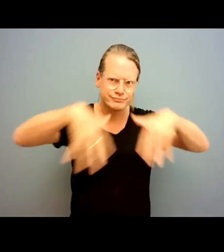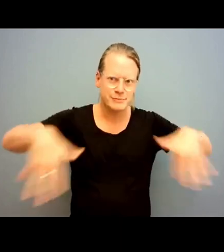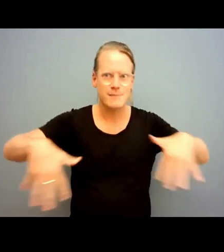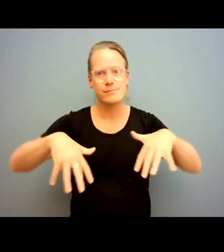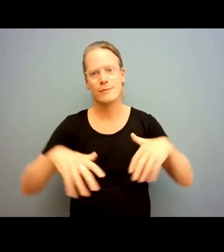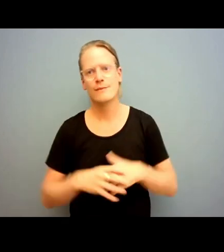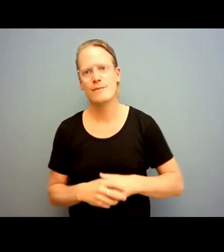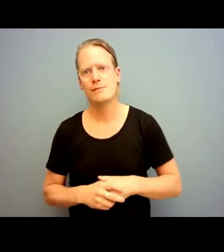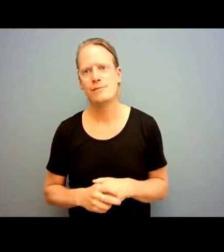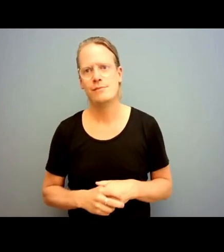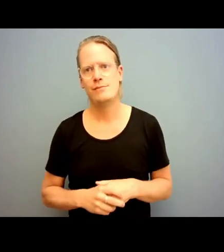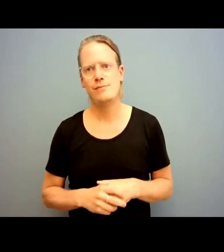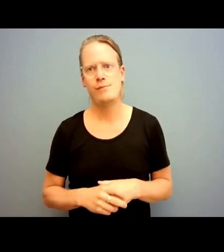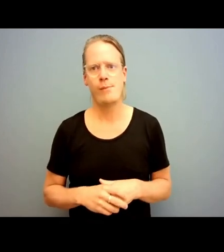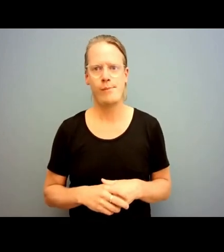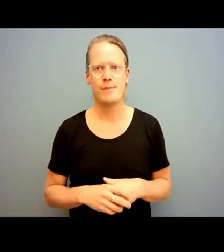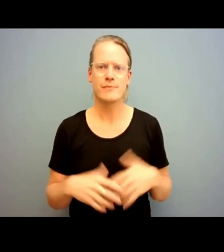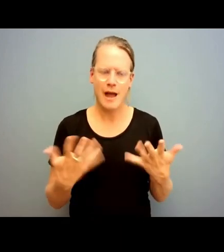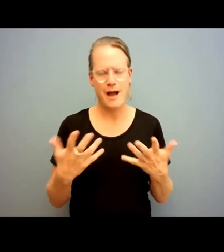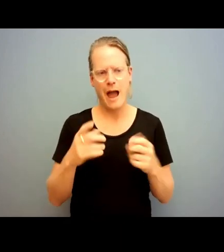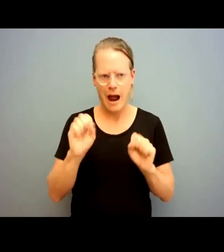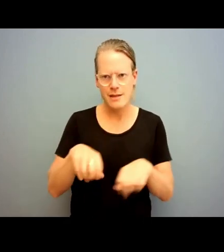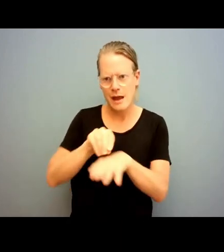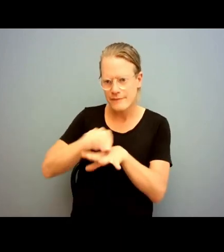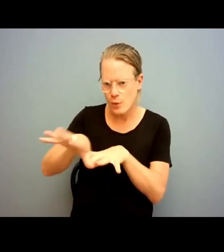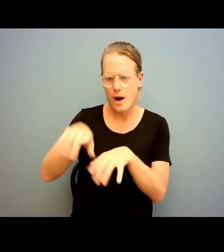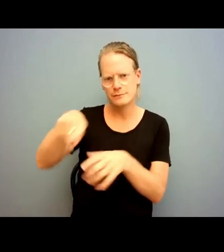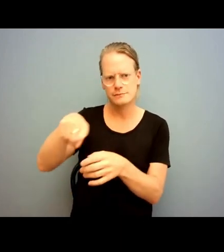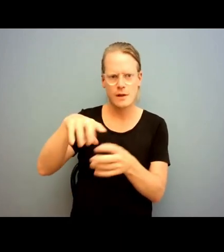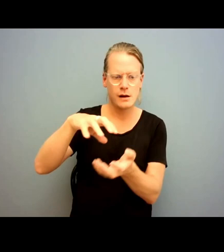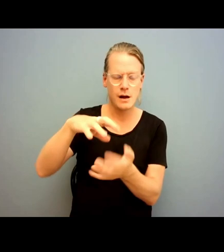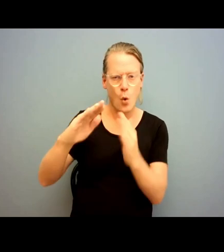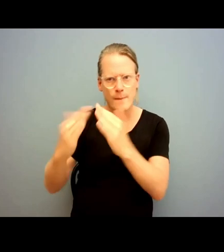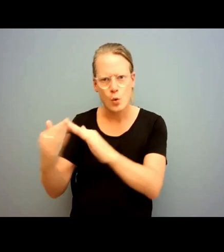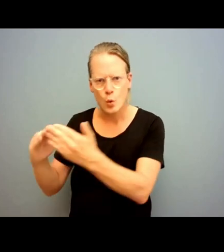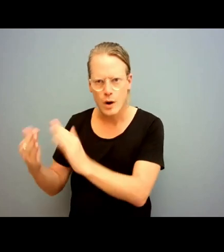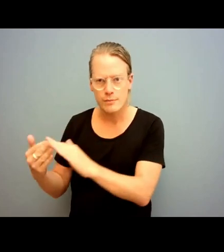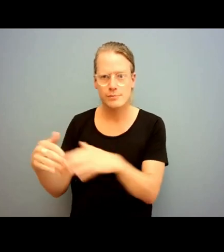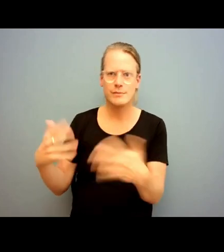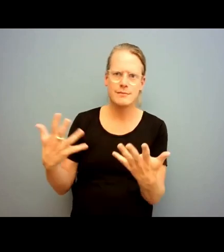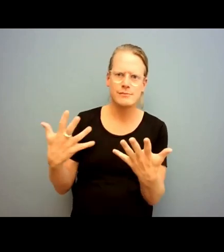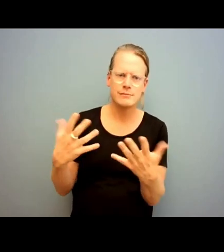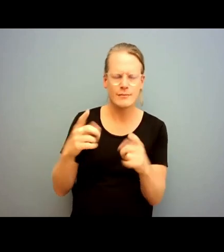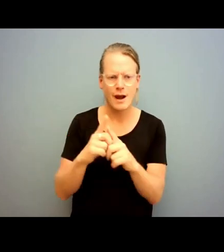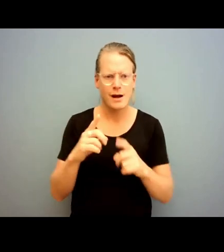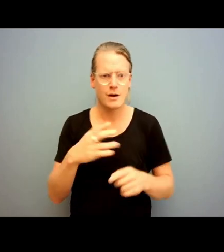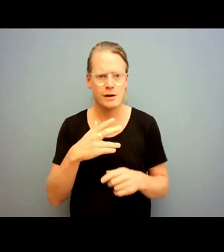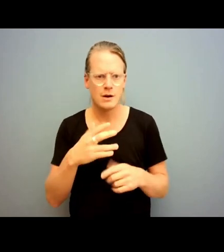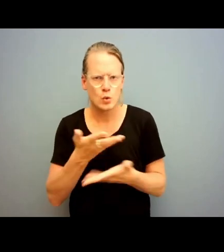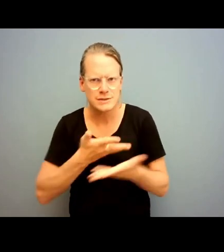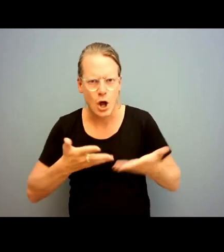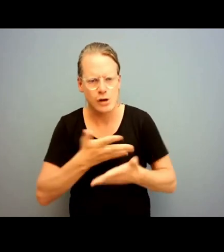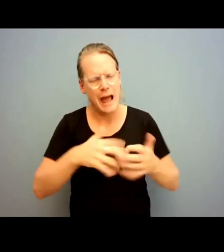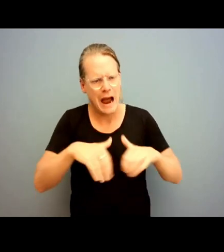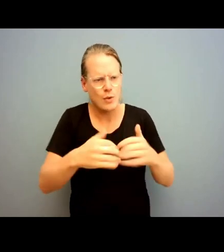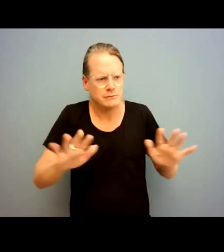in society and providing the social support and help that people need in